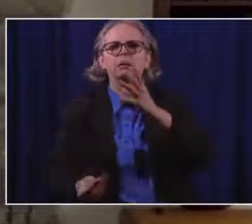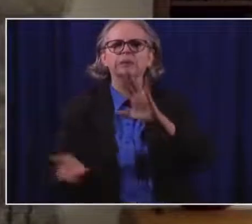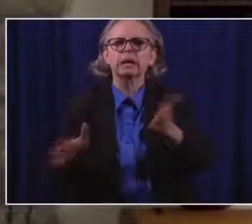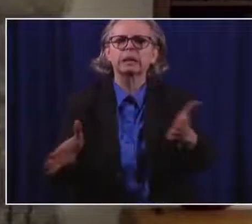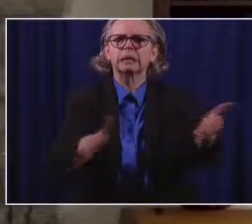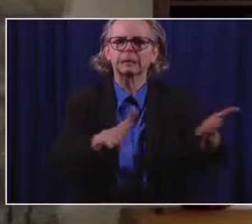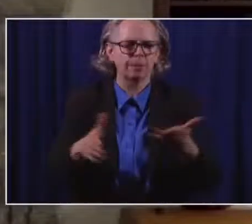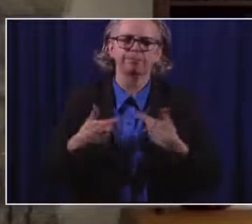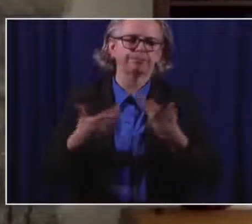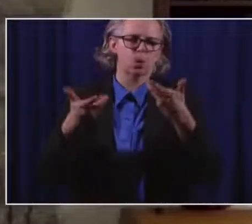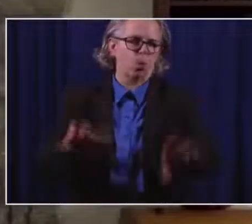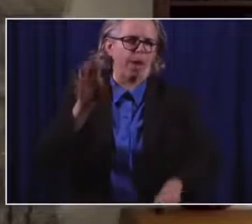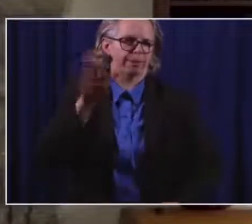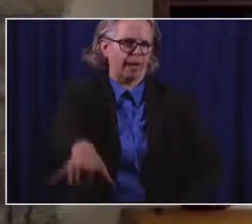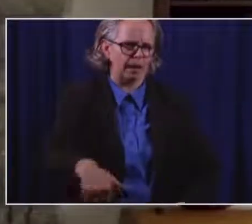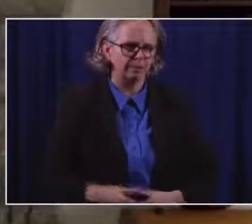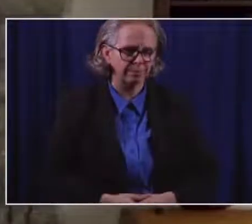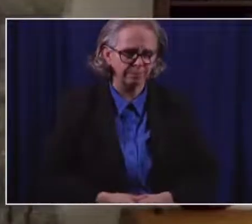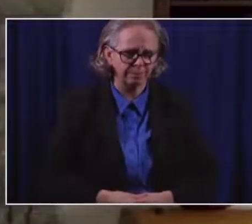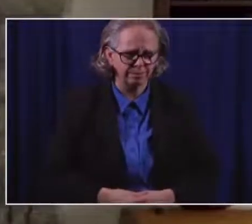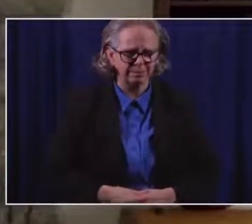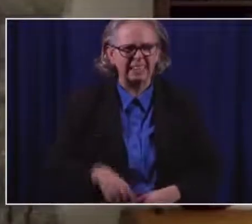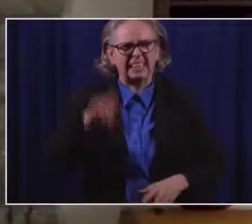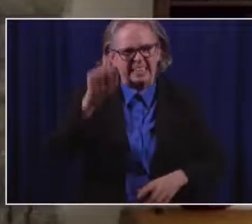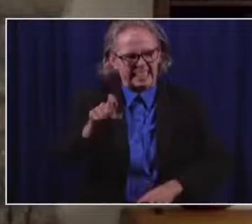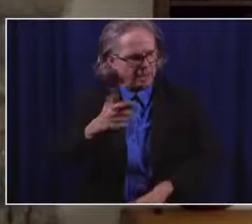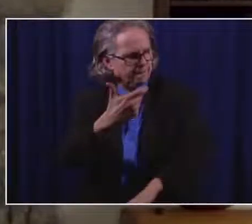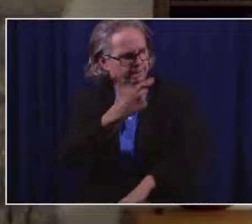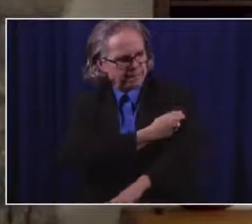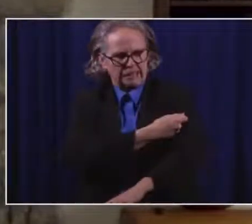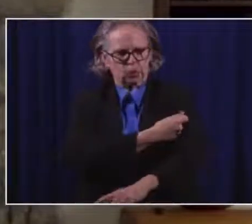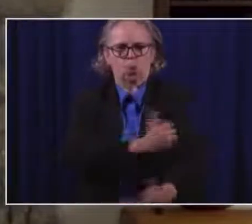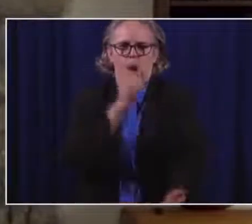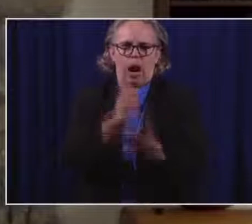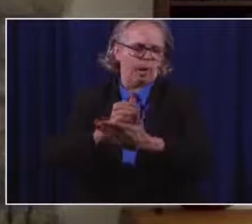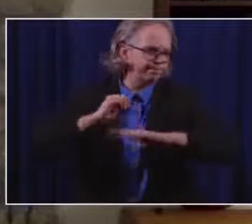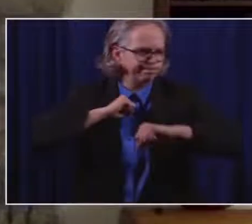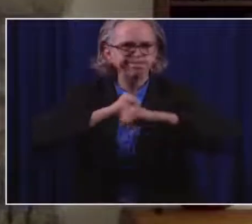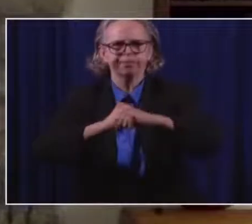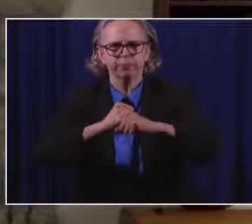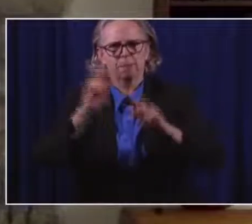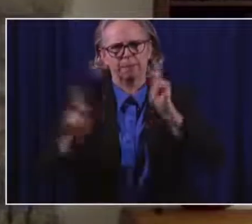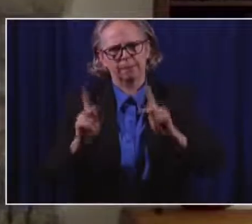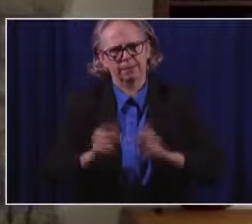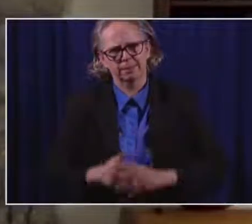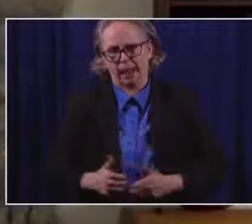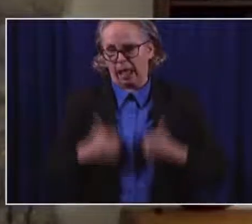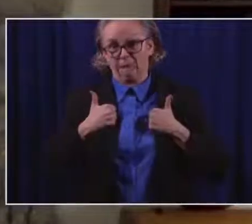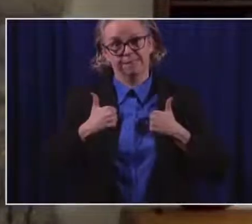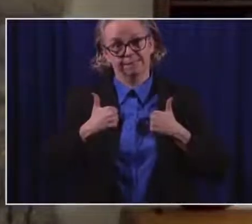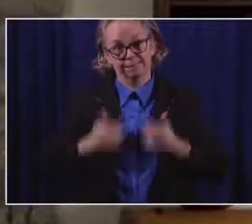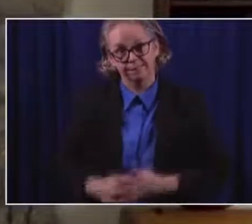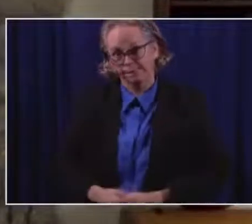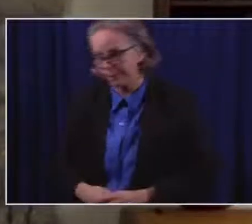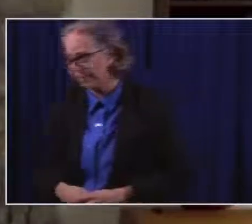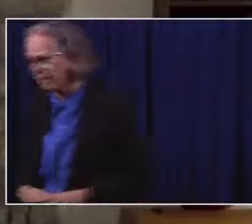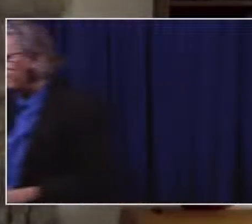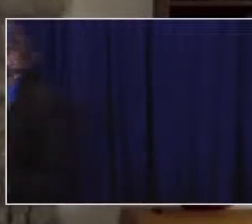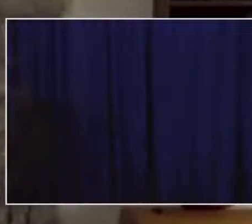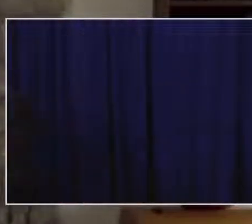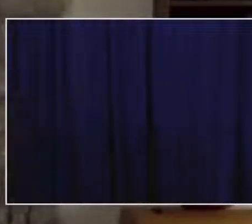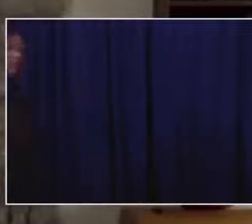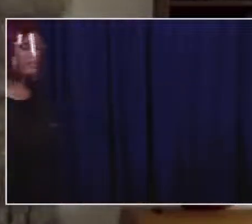Next and question. We'll get it, and it will come. Next question is from Andy Chow at Ohio Public Radio and Television. Andy. Hi, Governor.